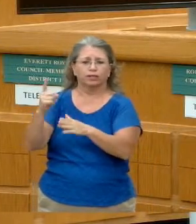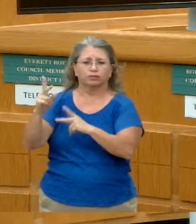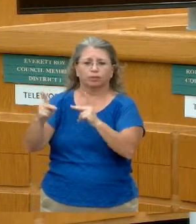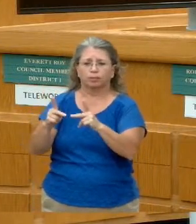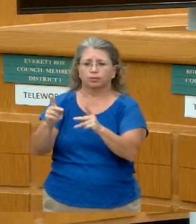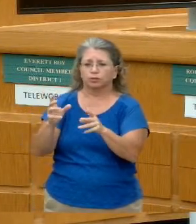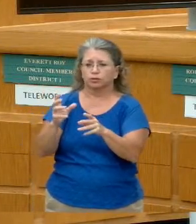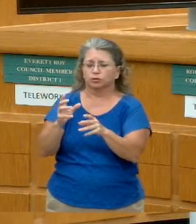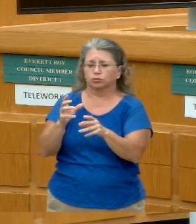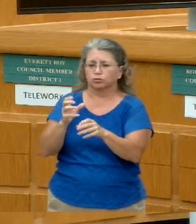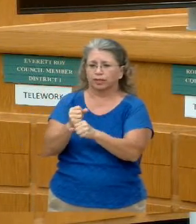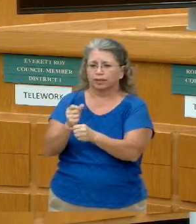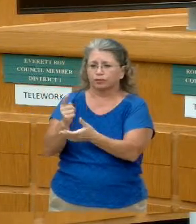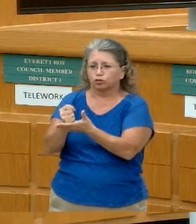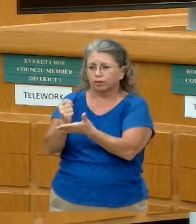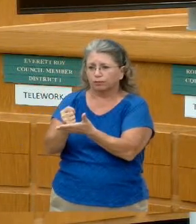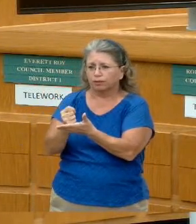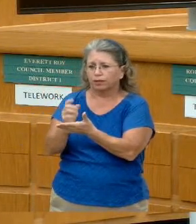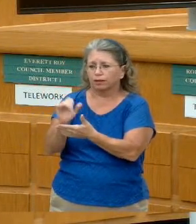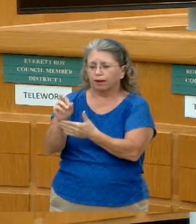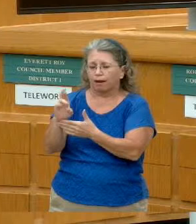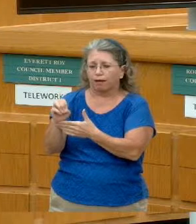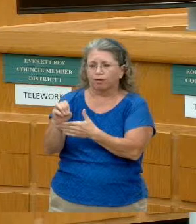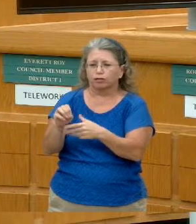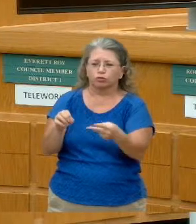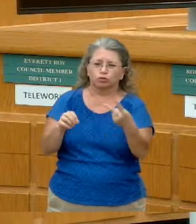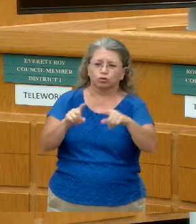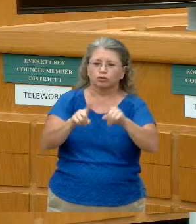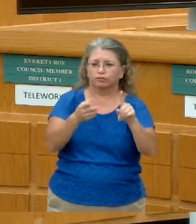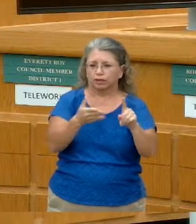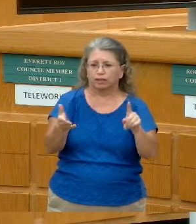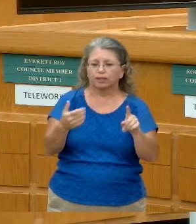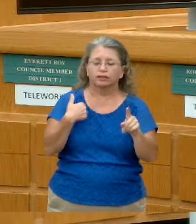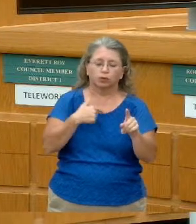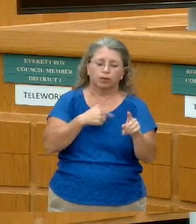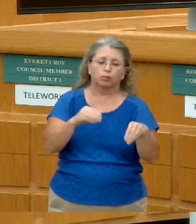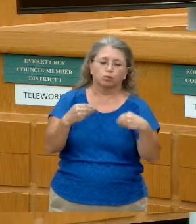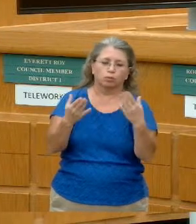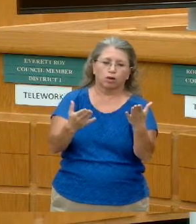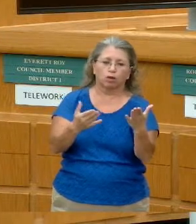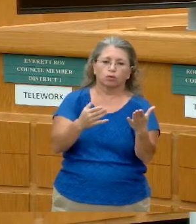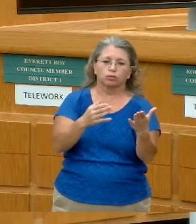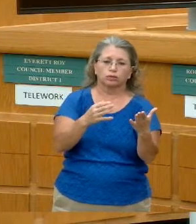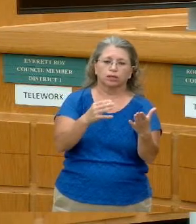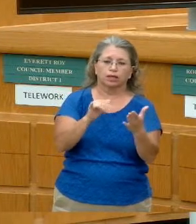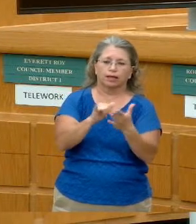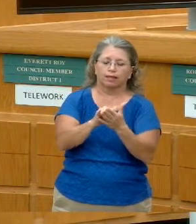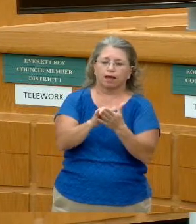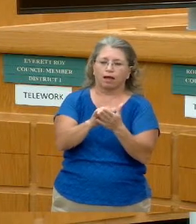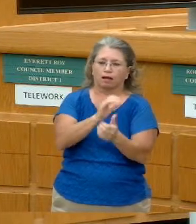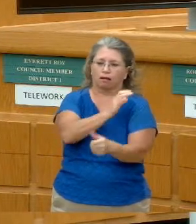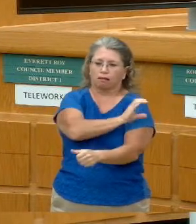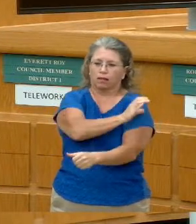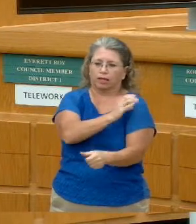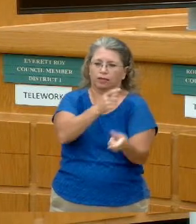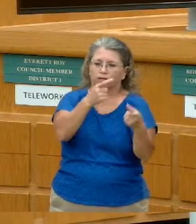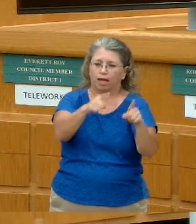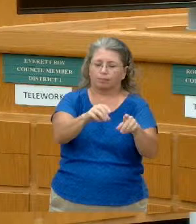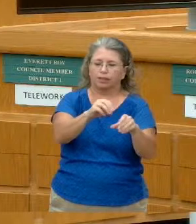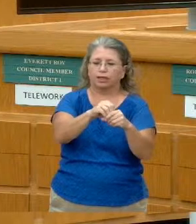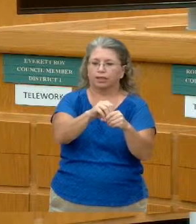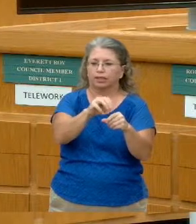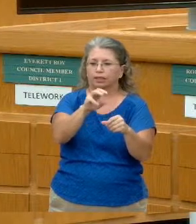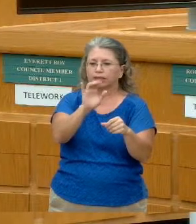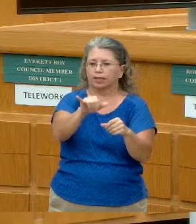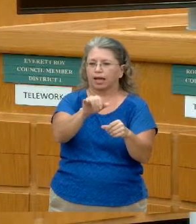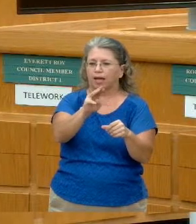So 2 different things, not to get confused, but we do propose that clinic in the Memorial Complex, but not in the hospital. There's a building